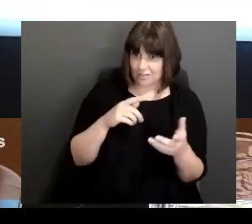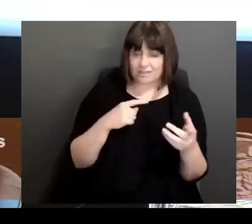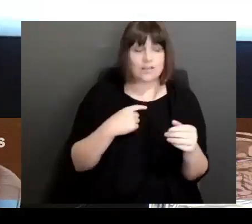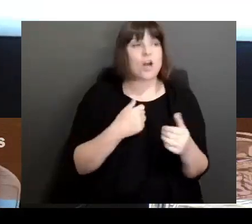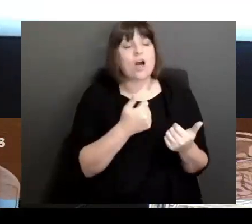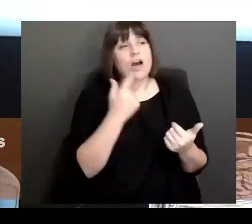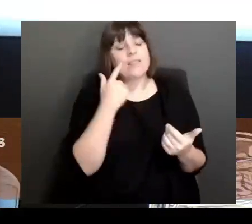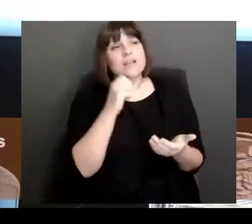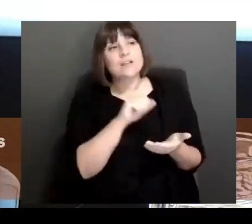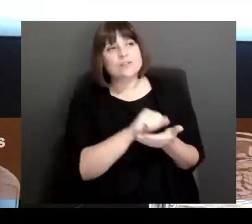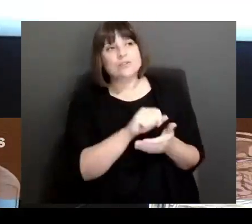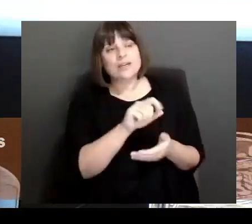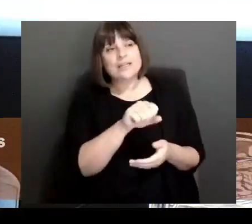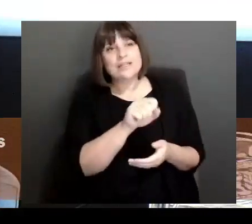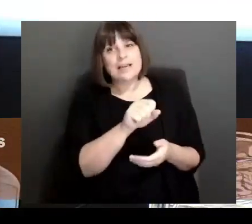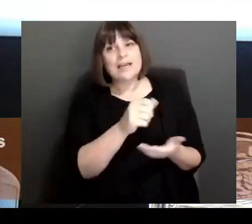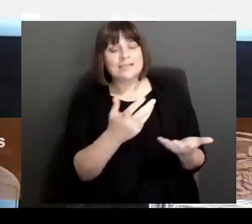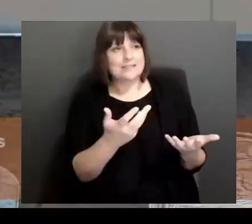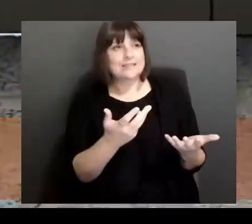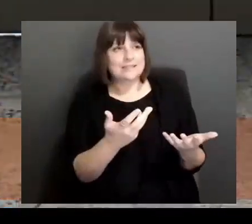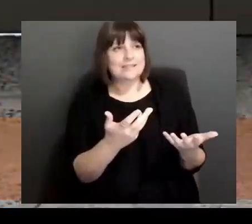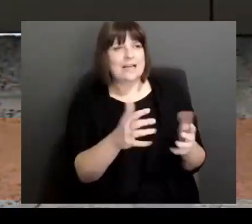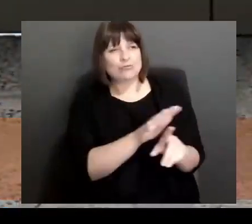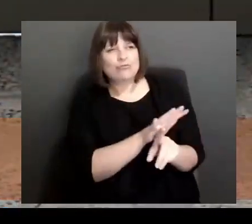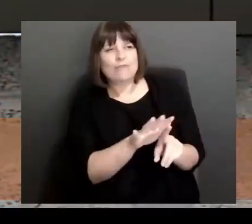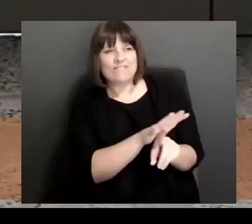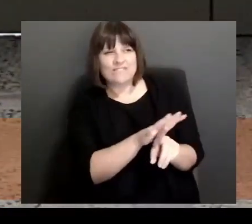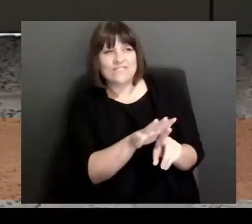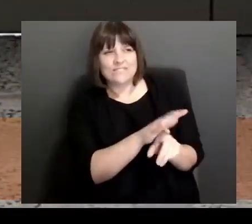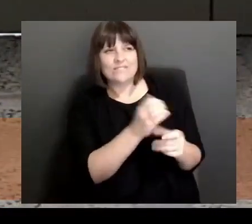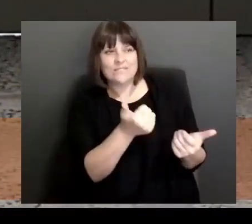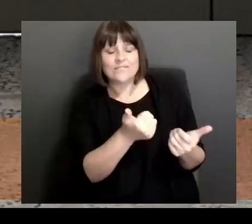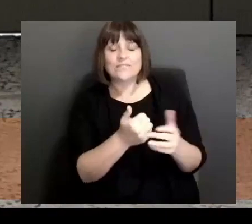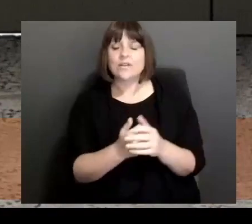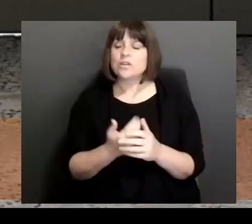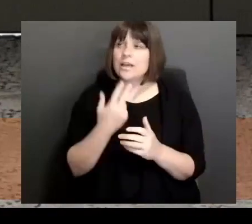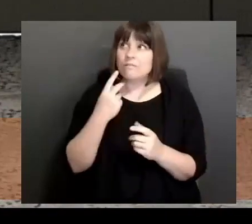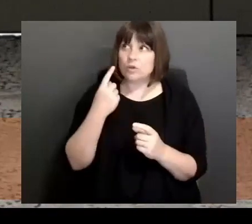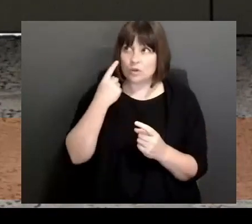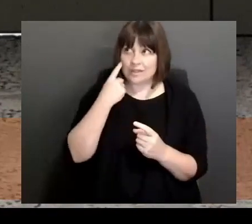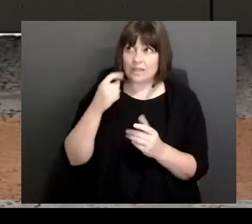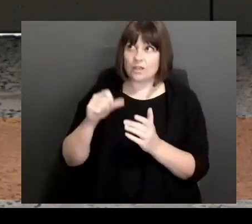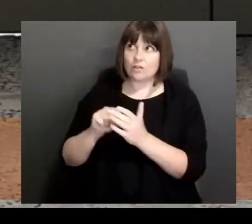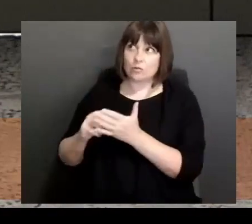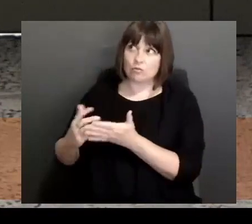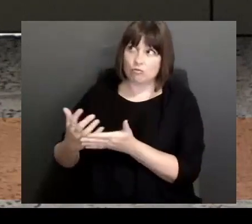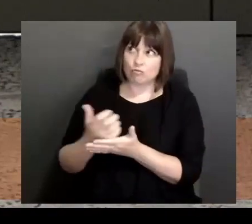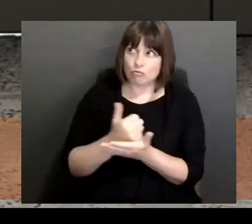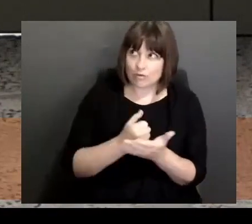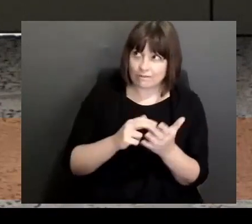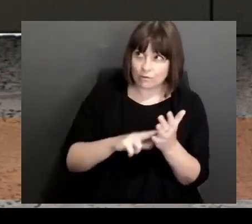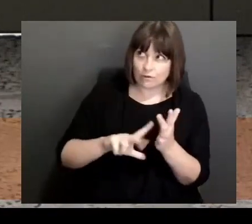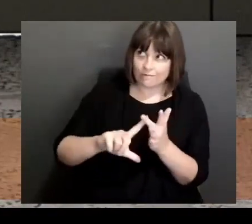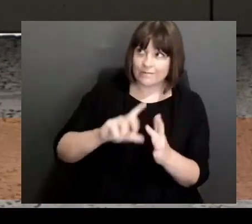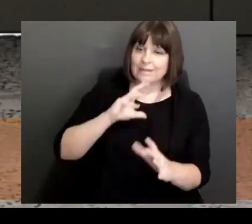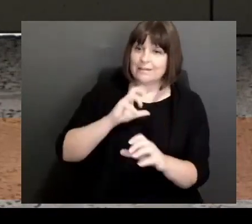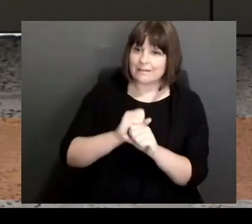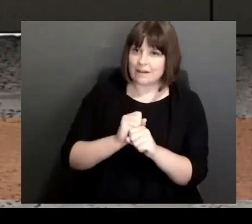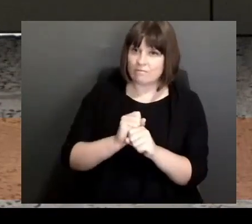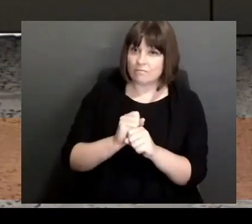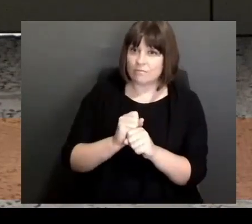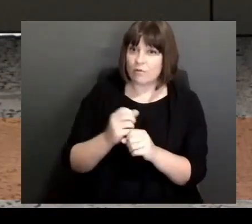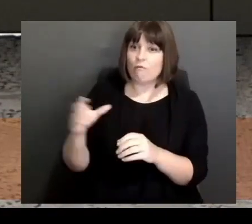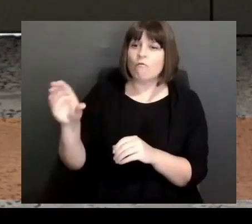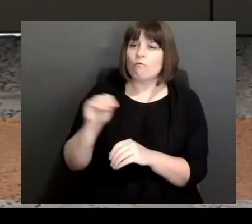correct, but certainly that's the flavour of it. Okay. And when you consider the amount of revenue the Victorian government receives from energy and